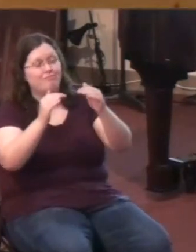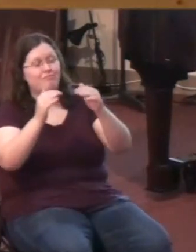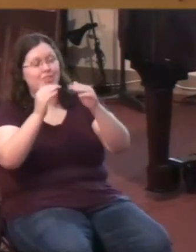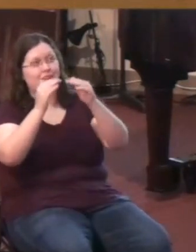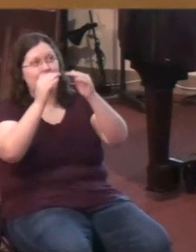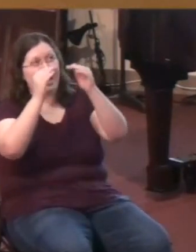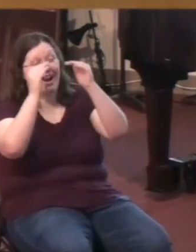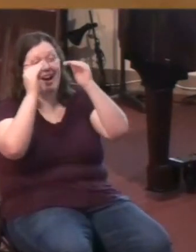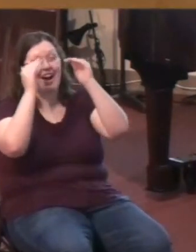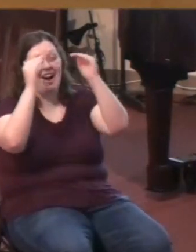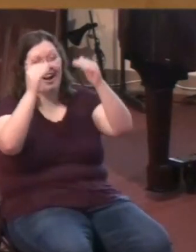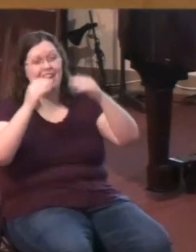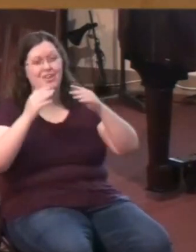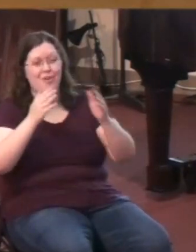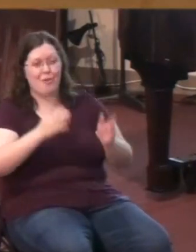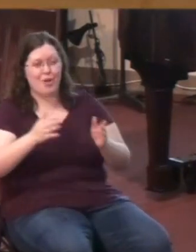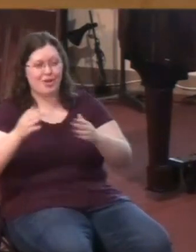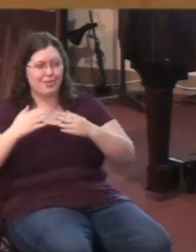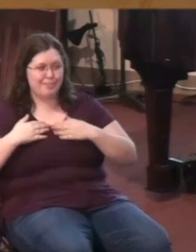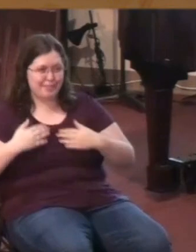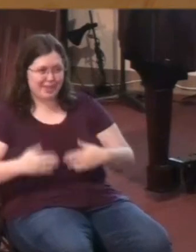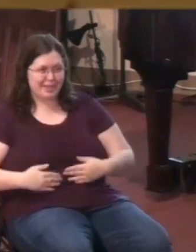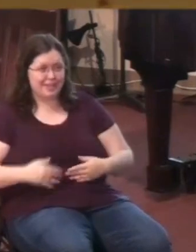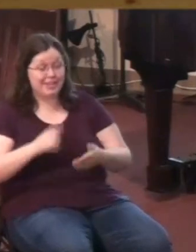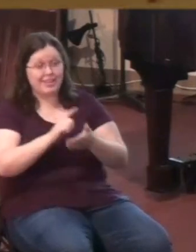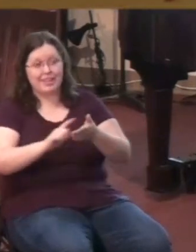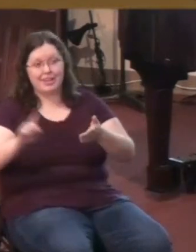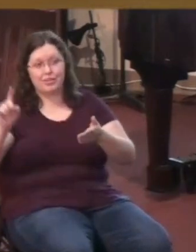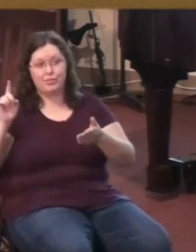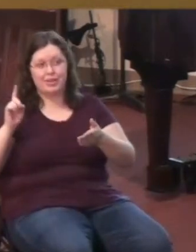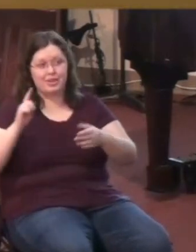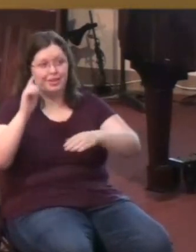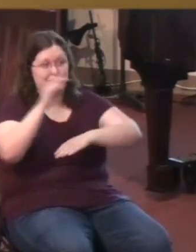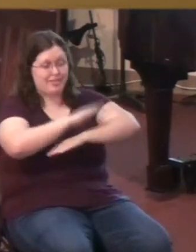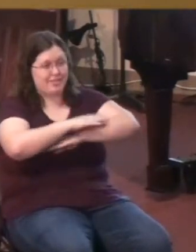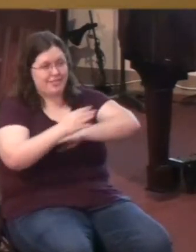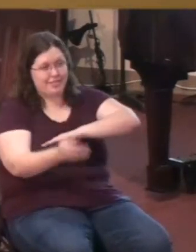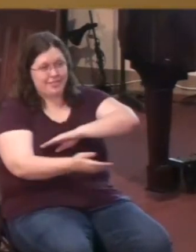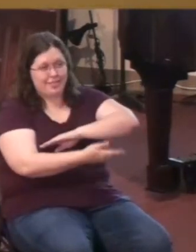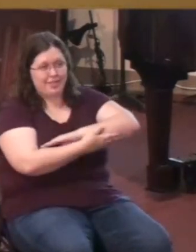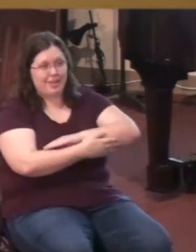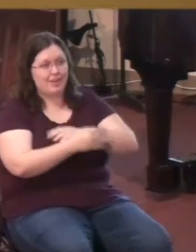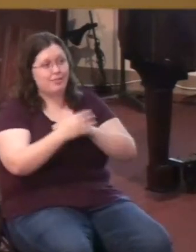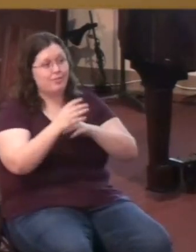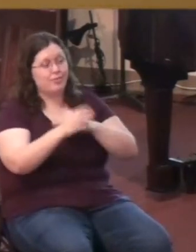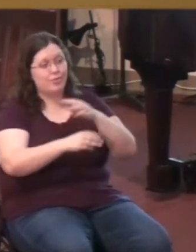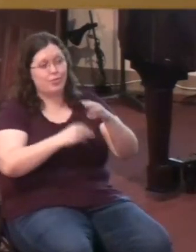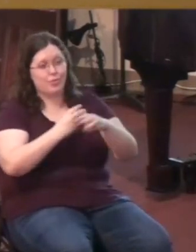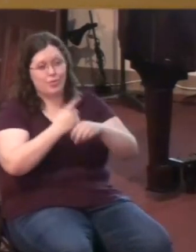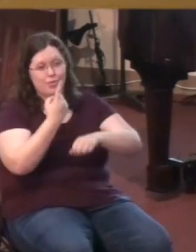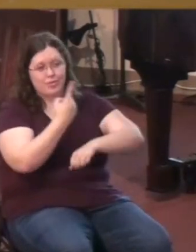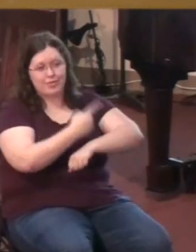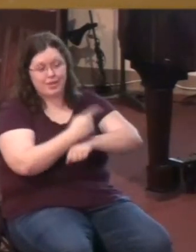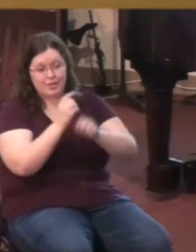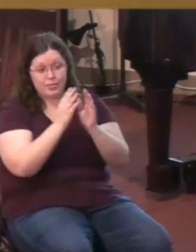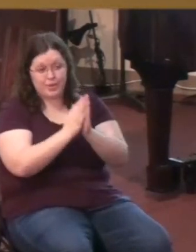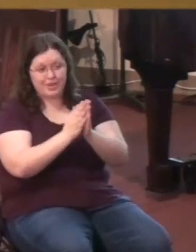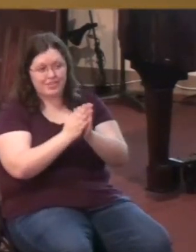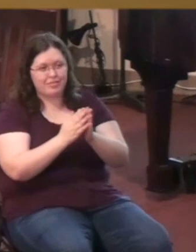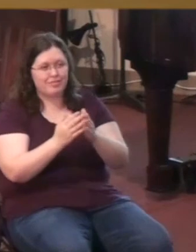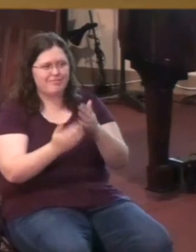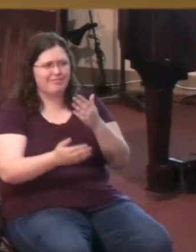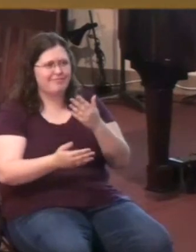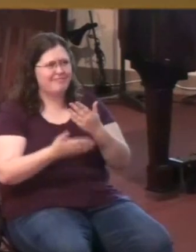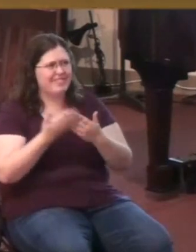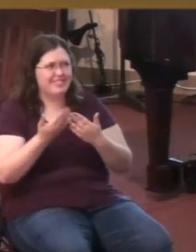last week was the prayer vigil for the 24-hour prayers for the World Day of Prayer. It was amazing. There's